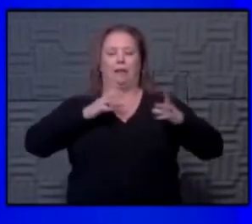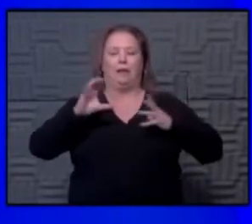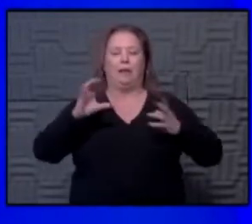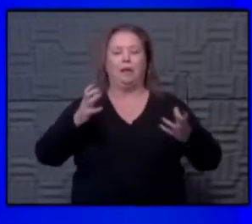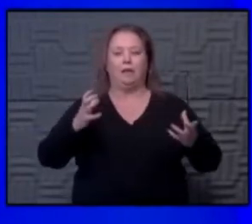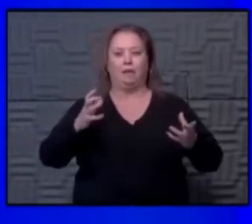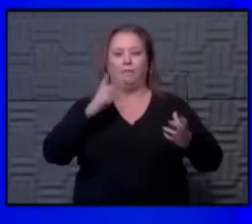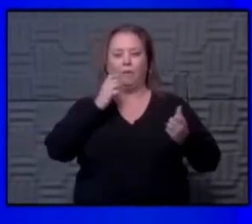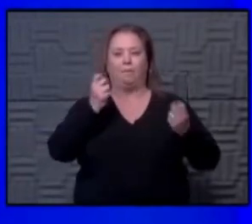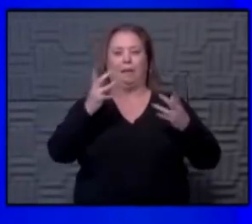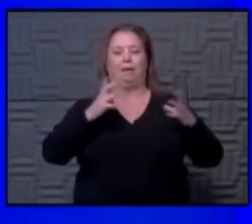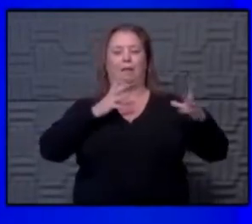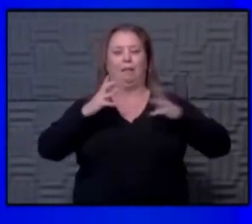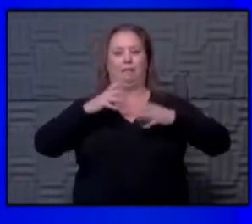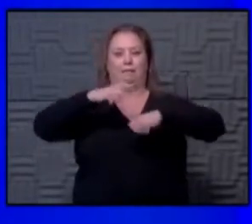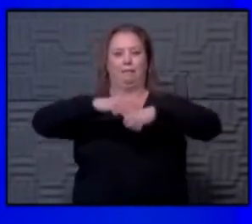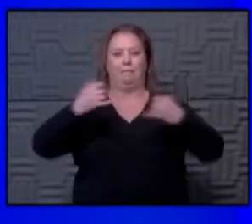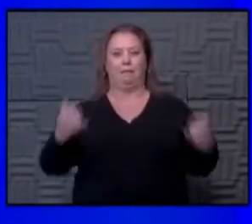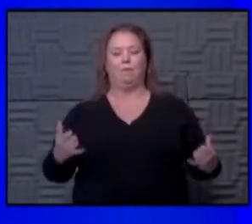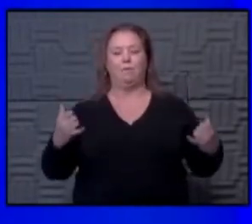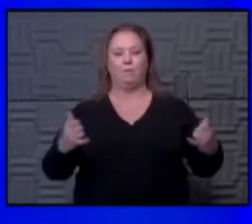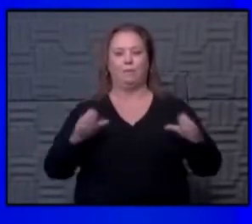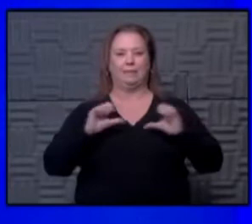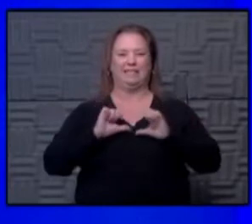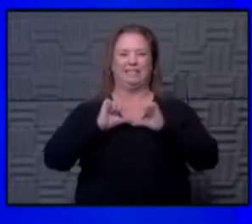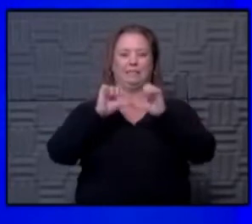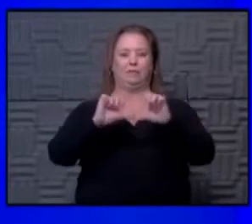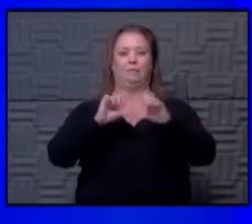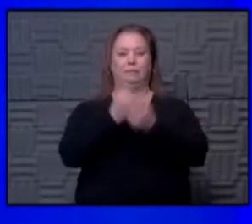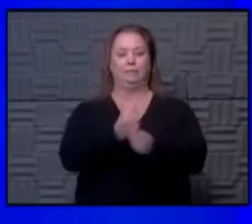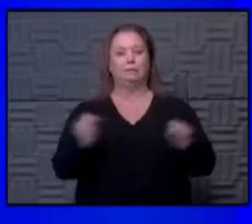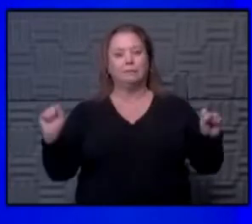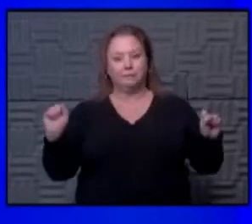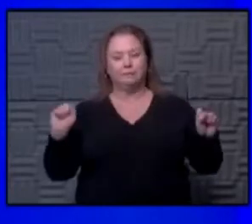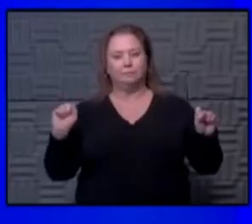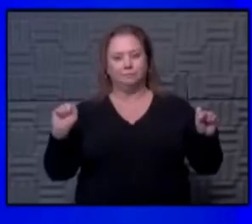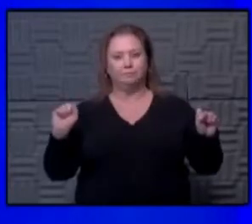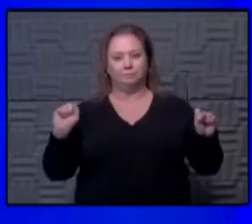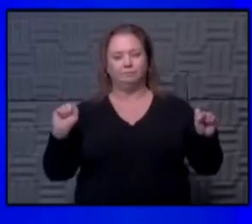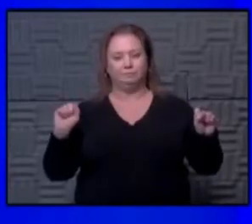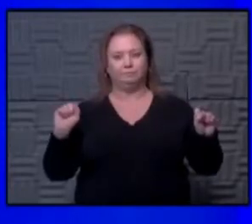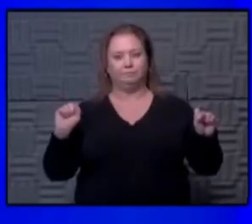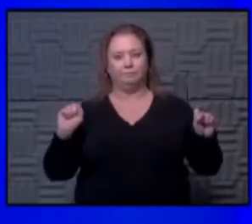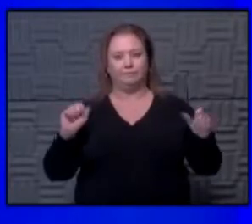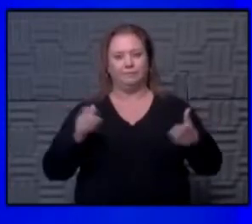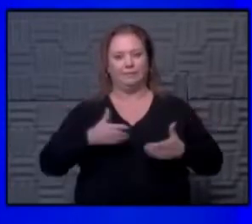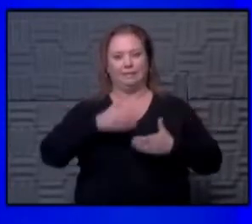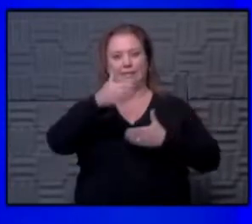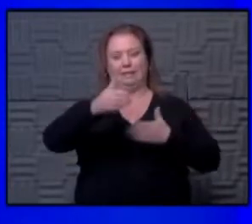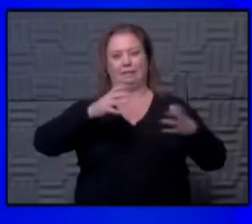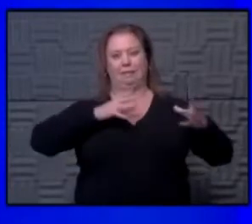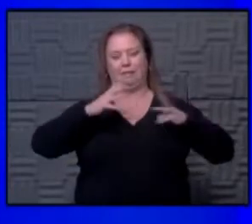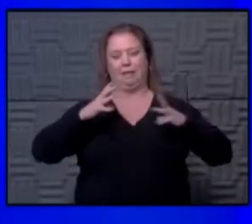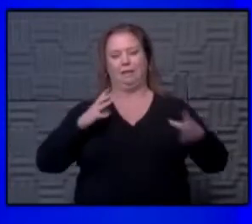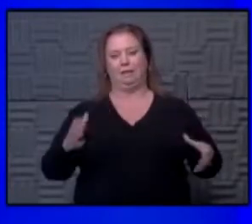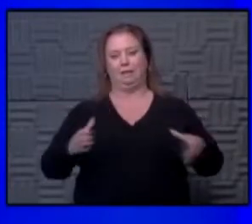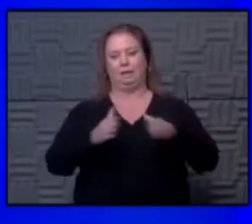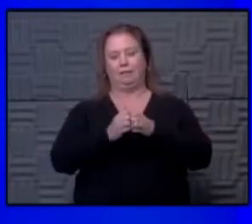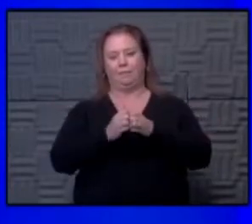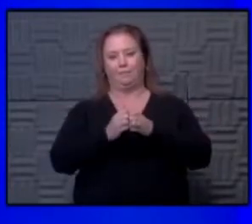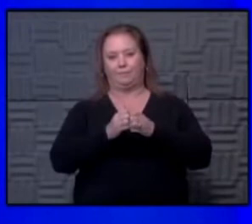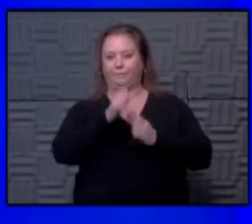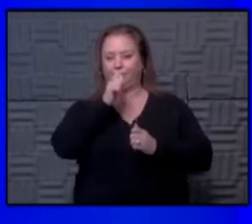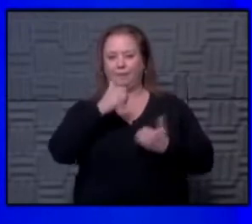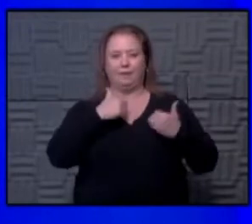season for many people. Continue to be safe so that we can spend the next holiday season together and not